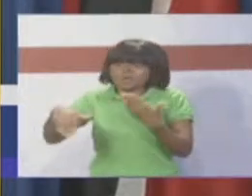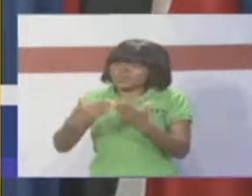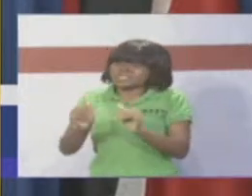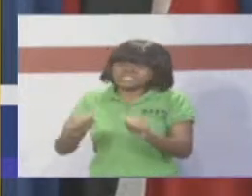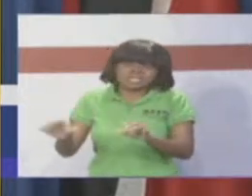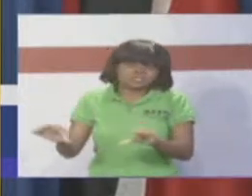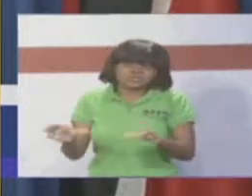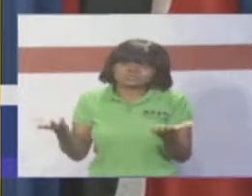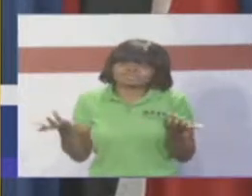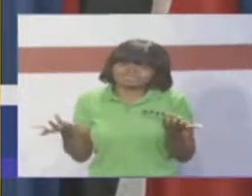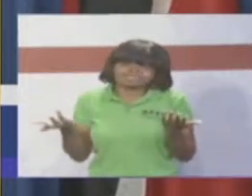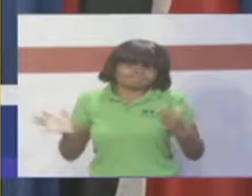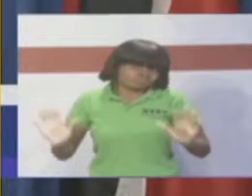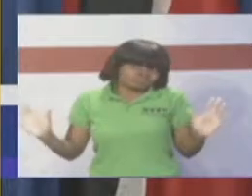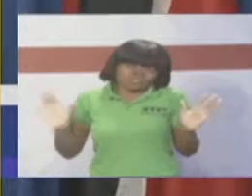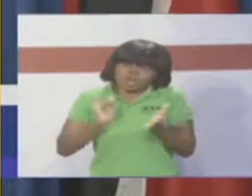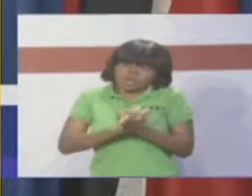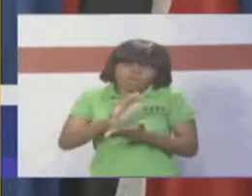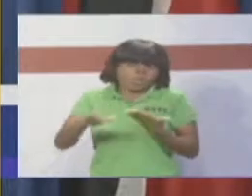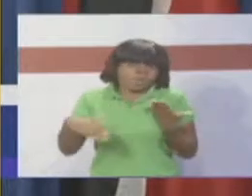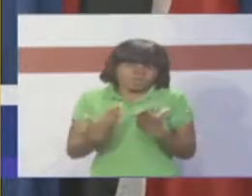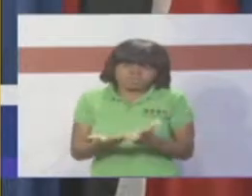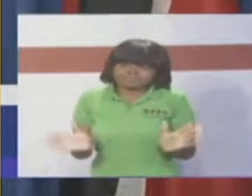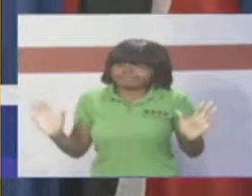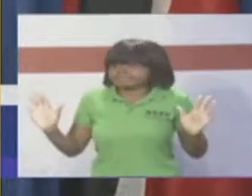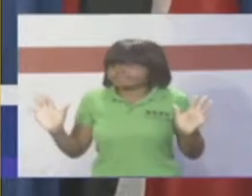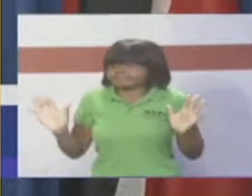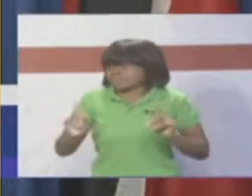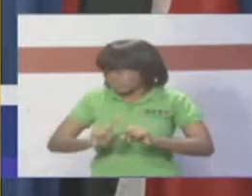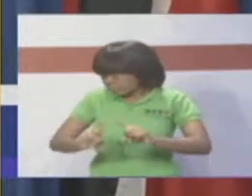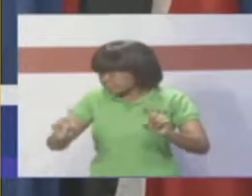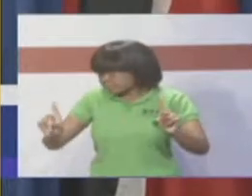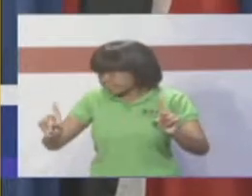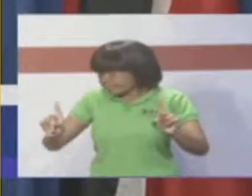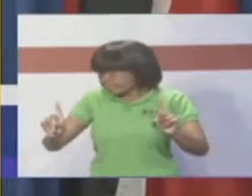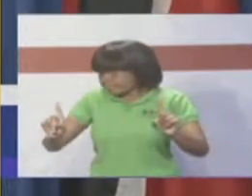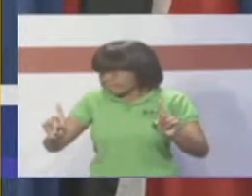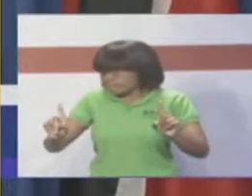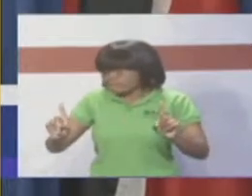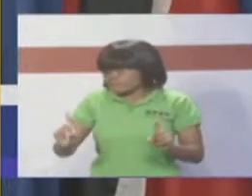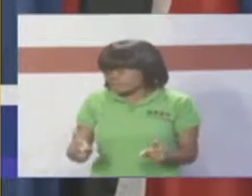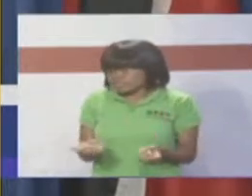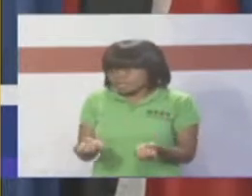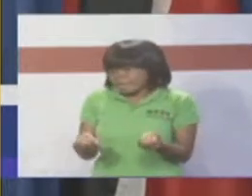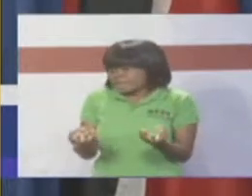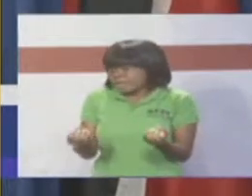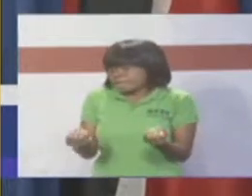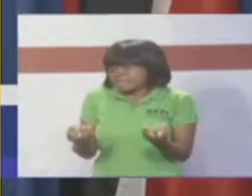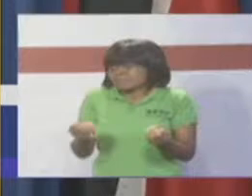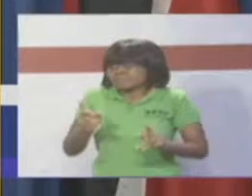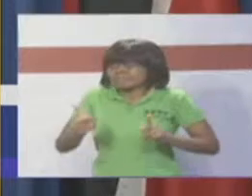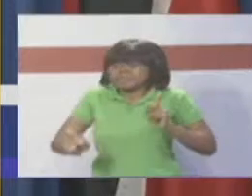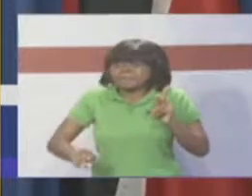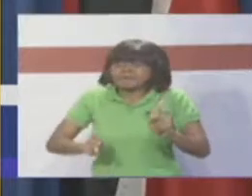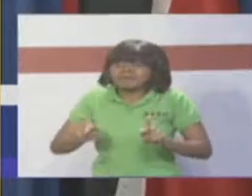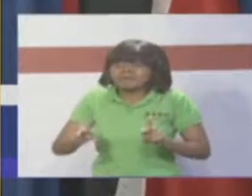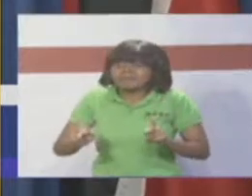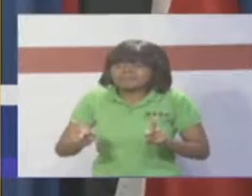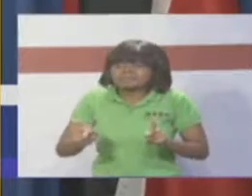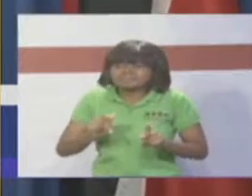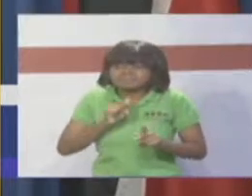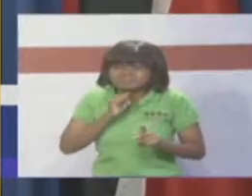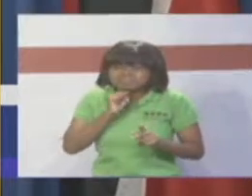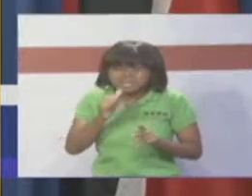seems to be becoming numb to the fact that every day we lose 8, 10, 12, 15, 20